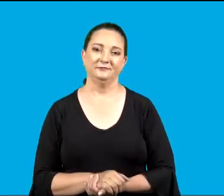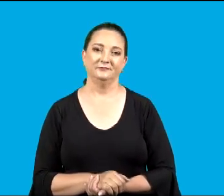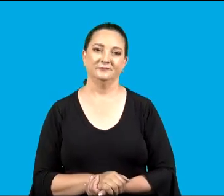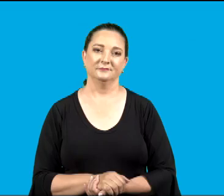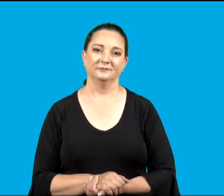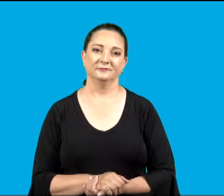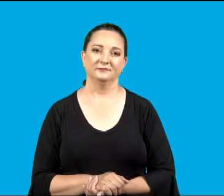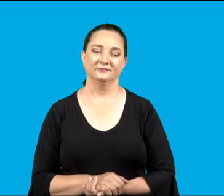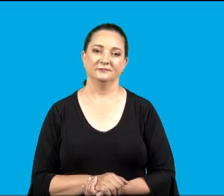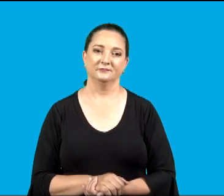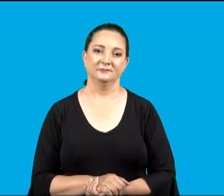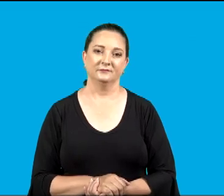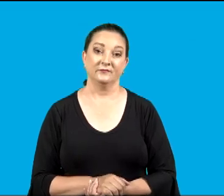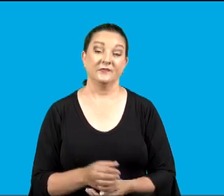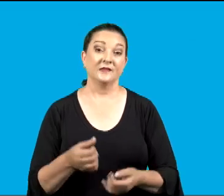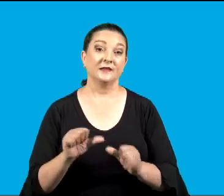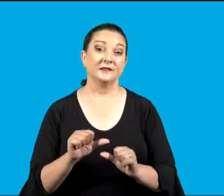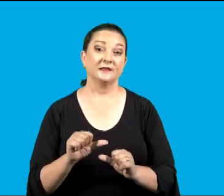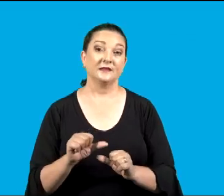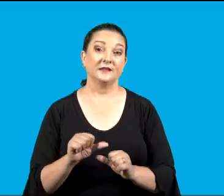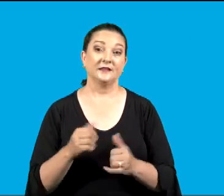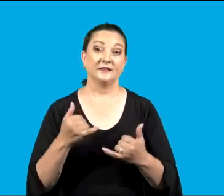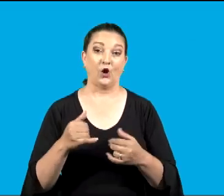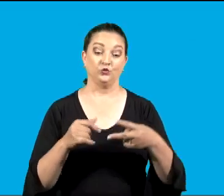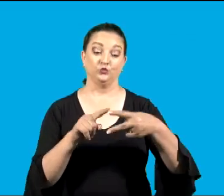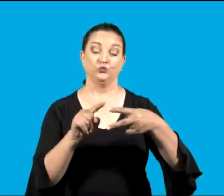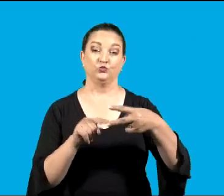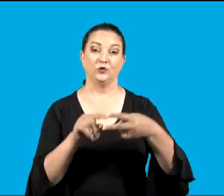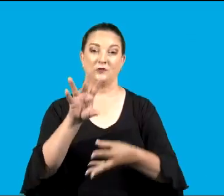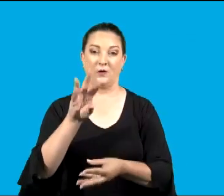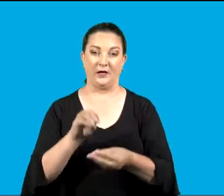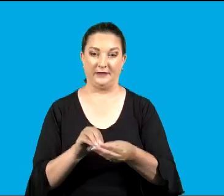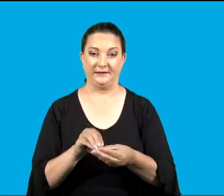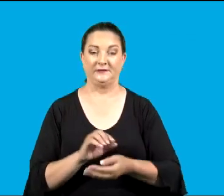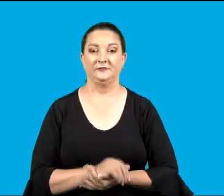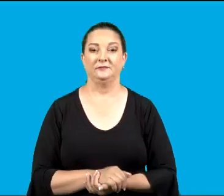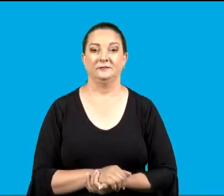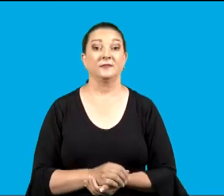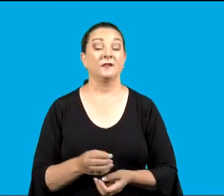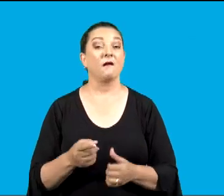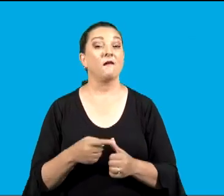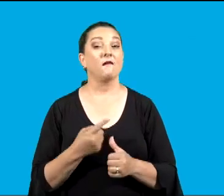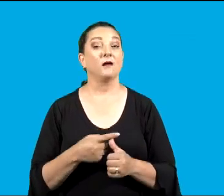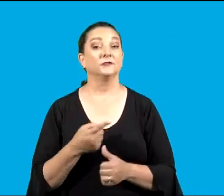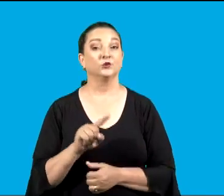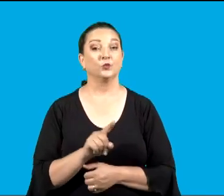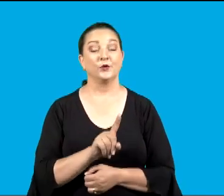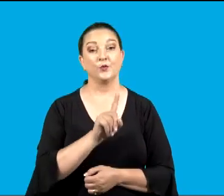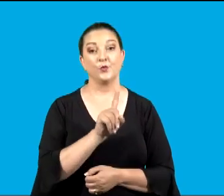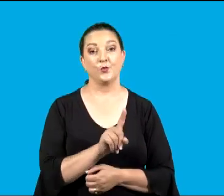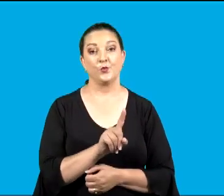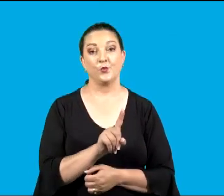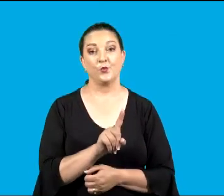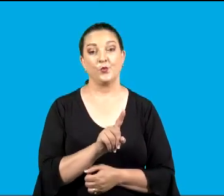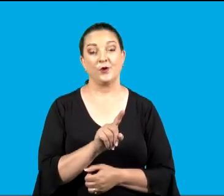614,690. Okay, so you then add these two amounts. You can add these two amounts. They'll give you